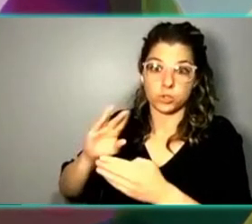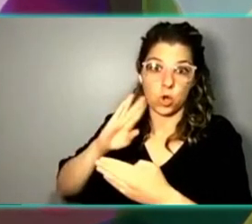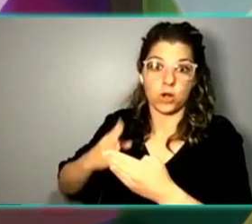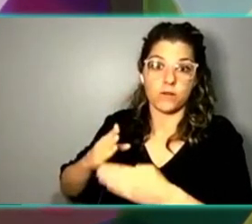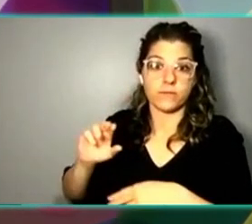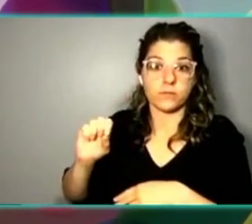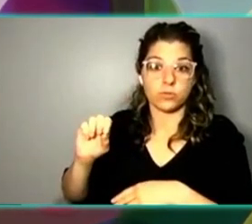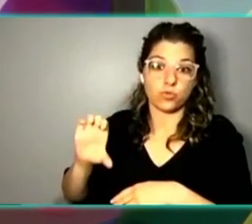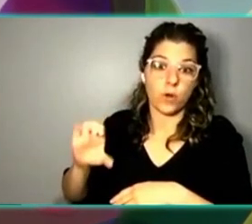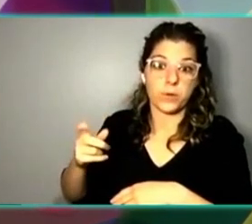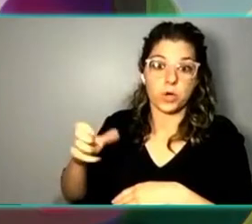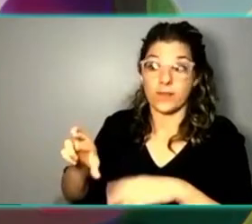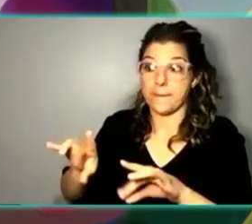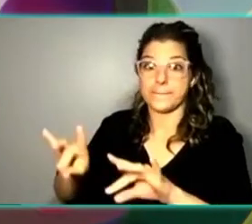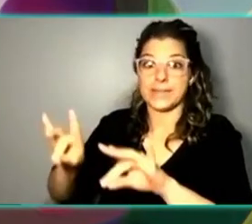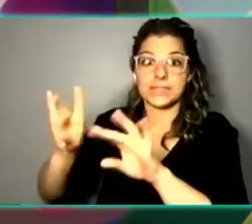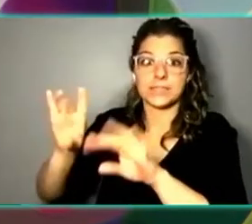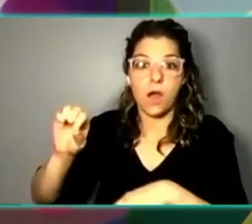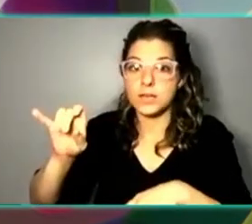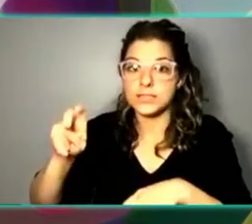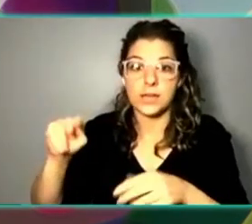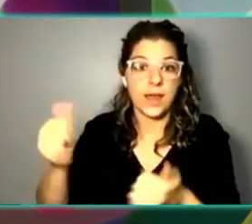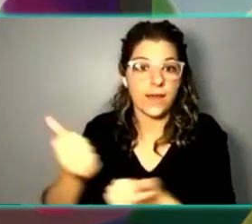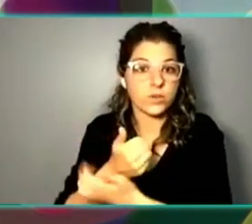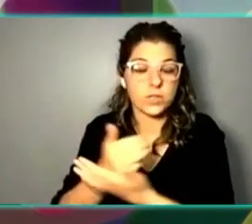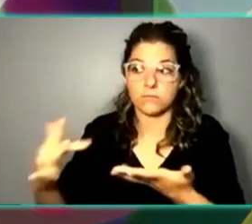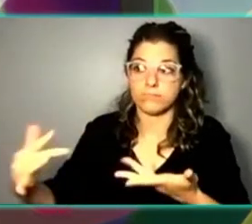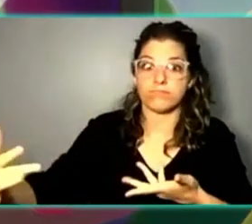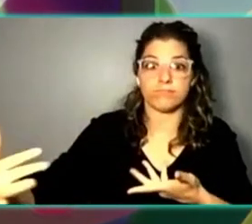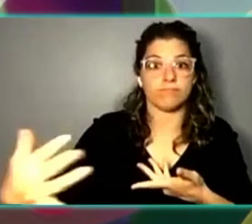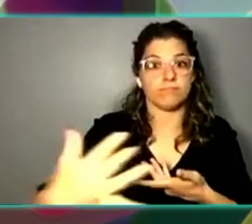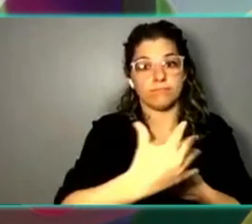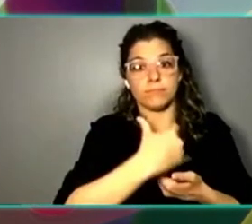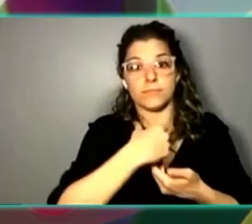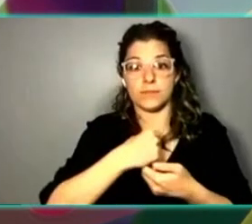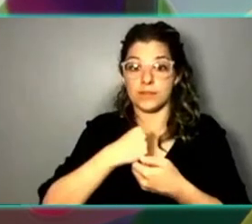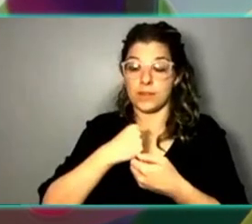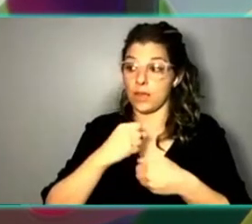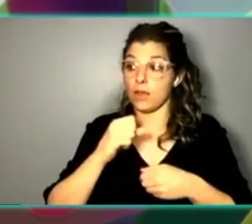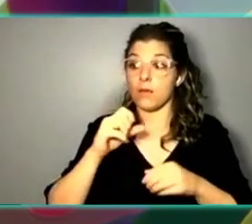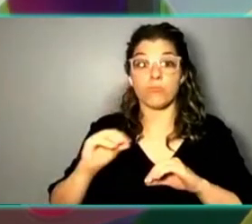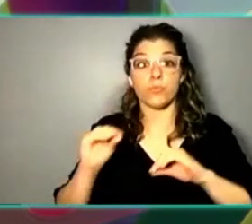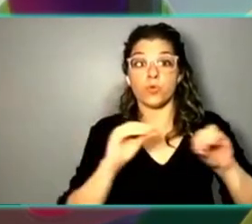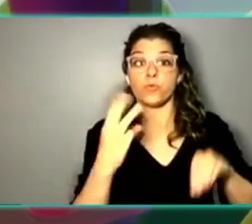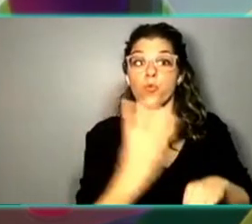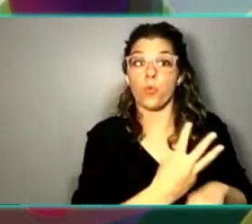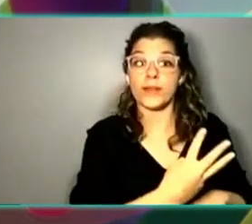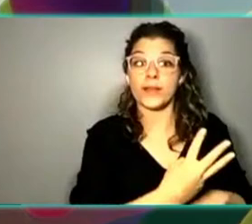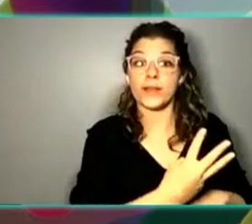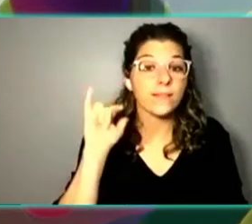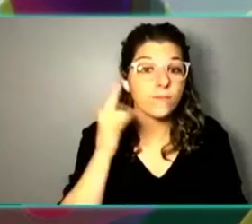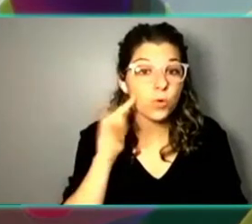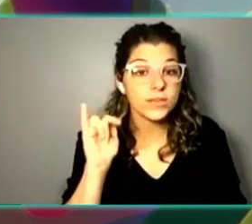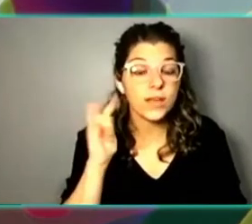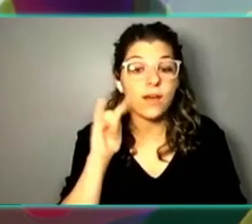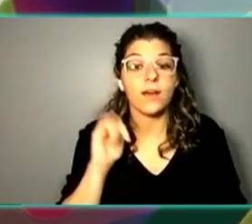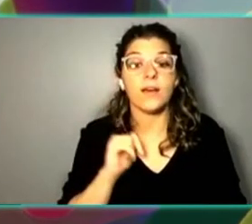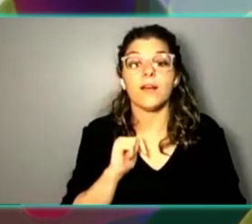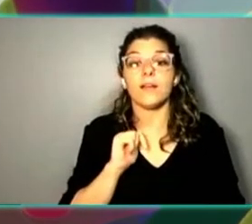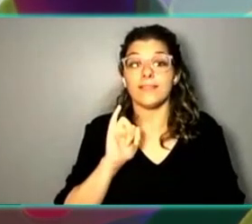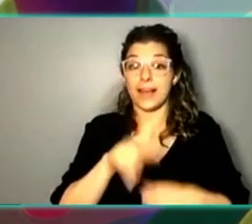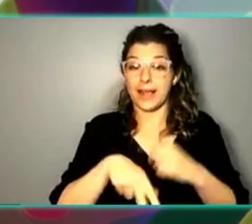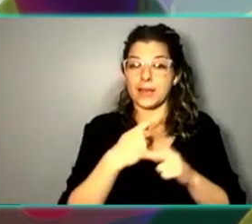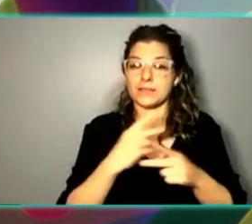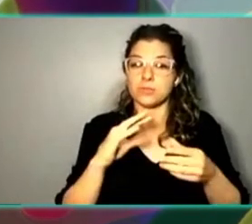cotton and everything. They made the trip west to California. And those sorts of